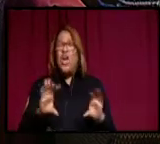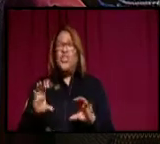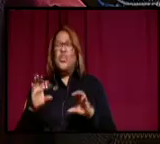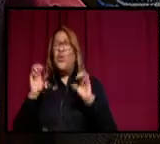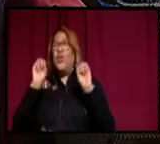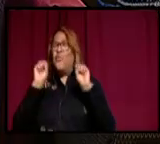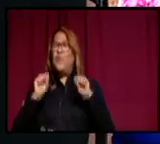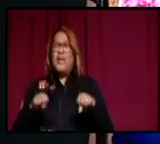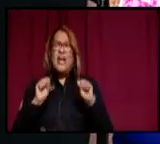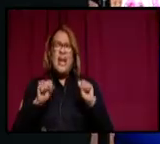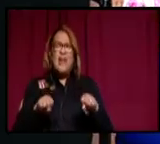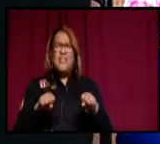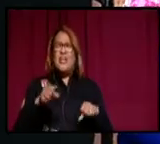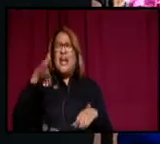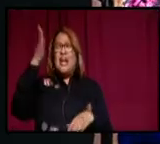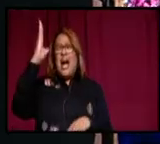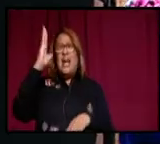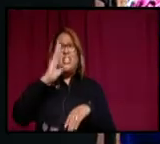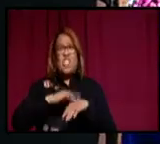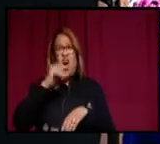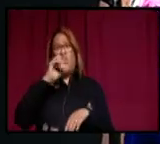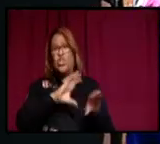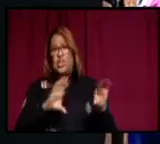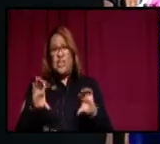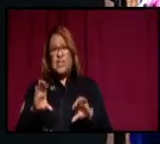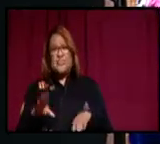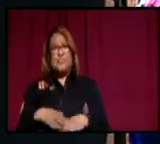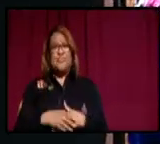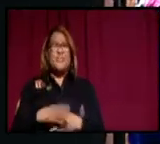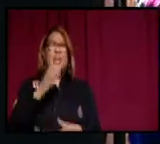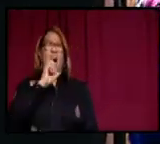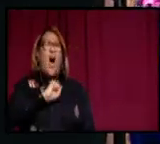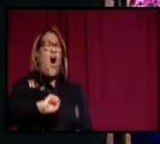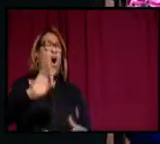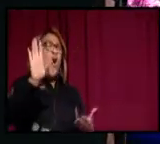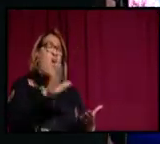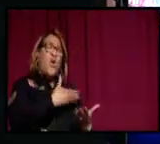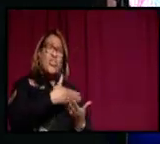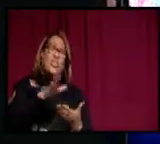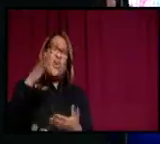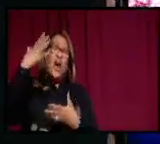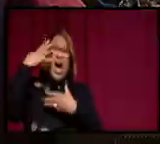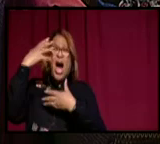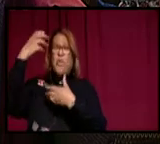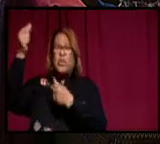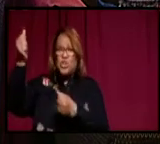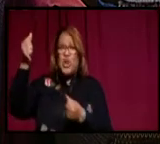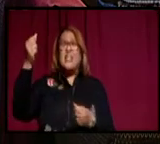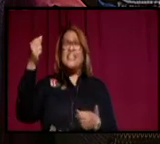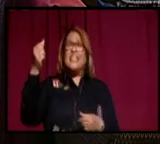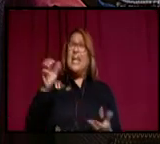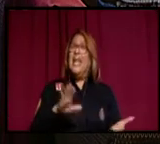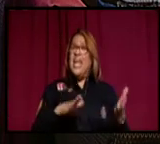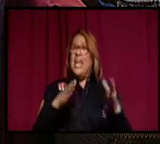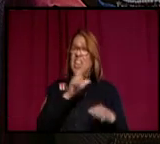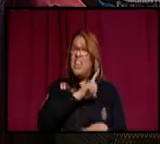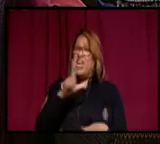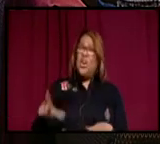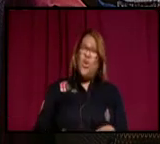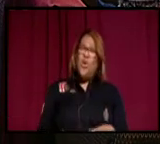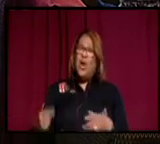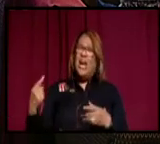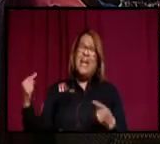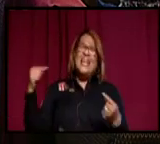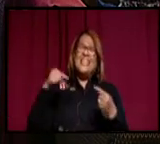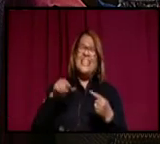on you tonight in the name of Jesus. And I keep hearing an old song, Ray Sisters, I will trust in the Lord, yes, until I die. Amen. Amen. We're